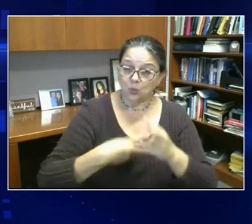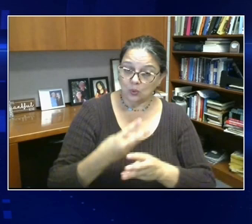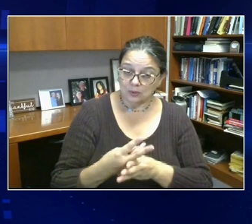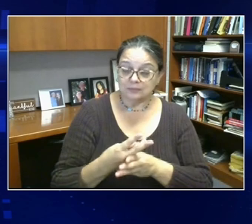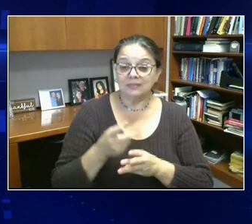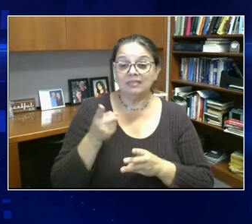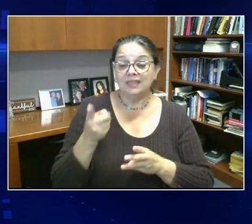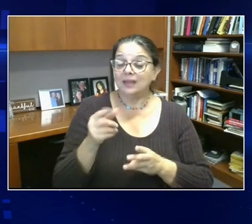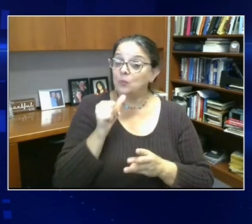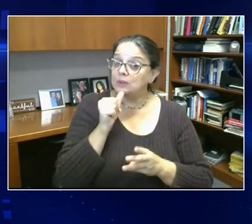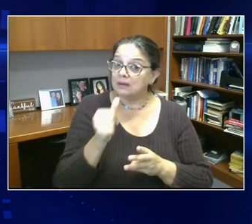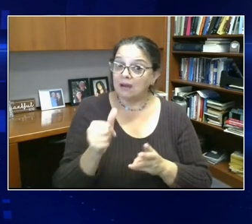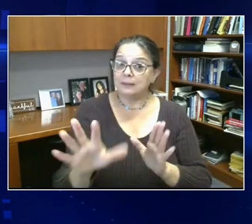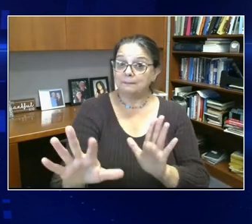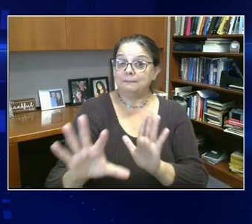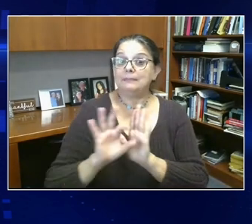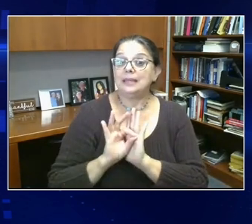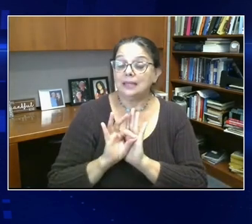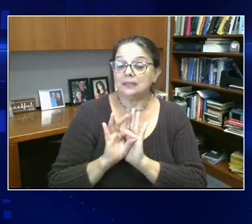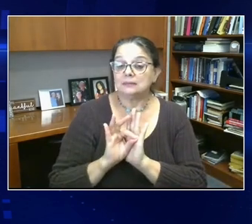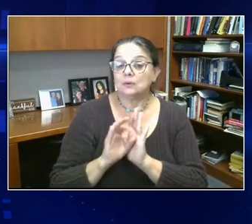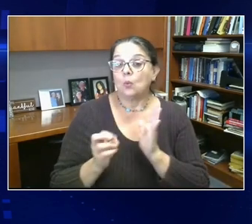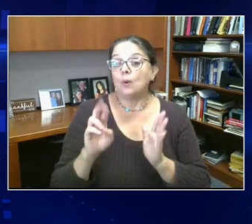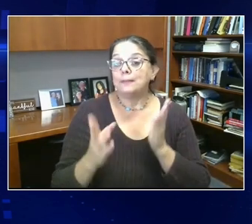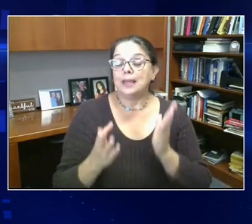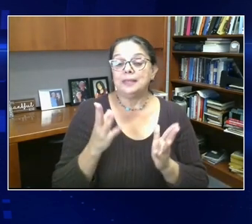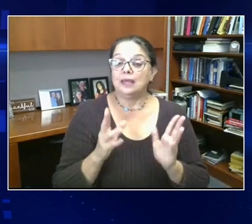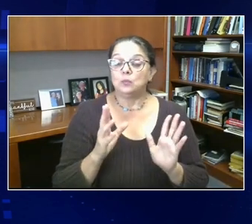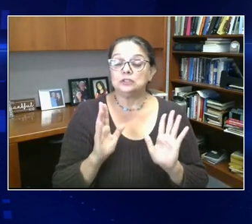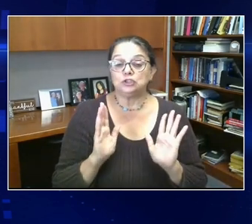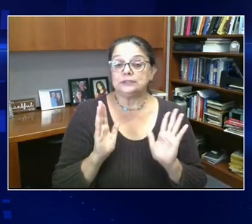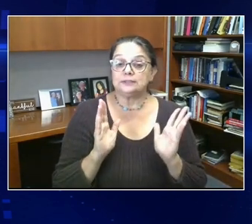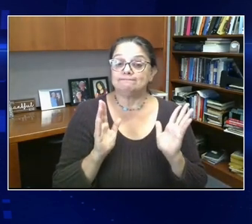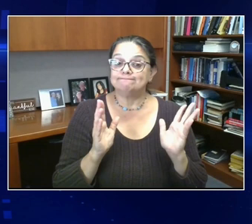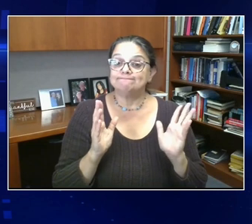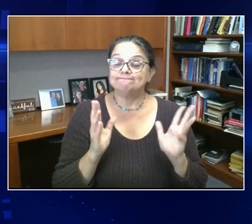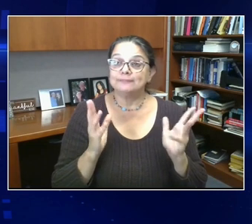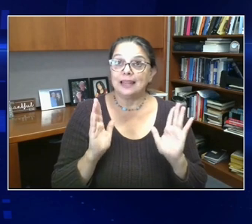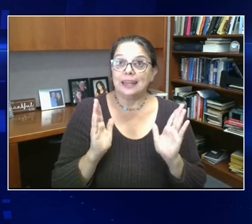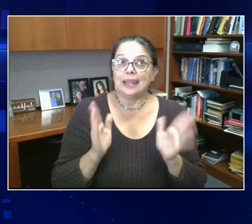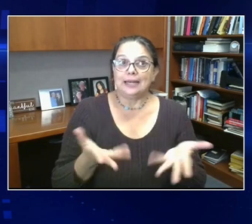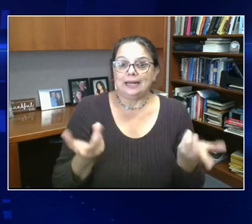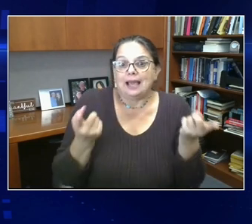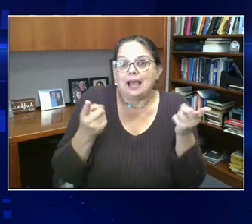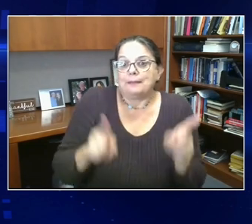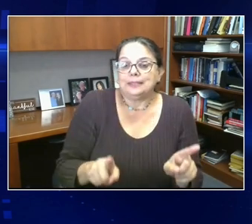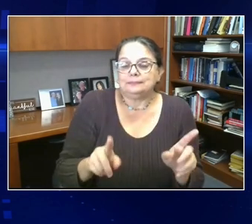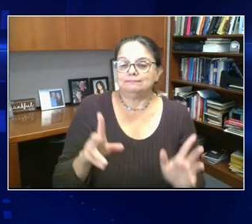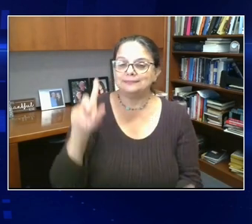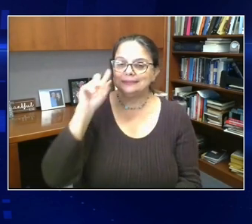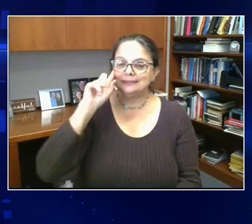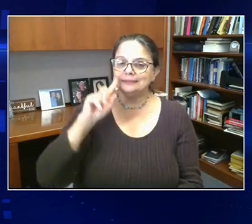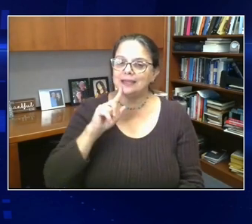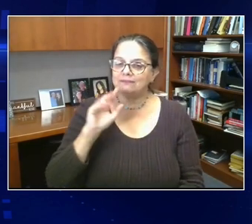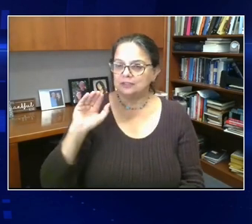For those who value their membership and experience in the hearing world, they may